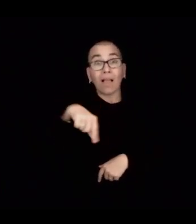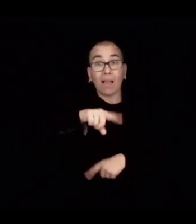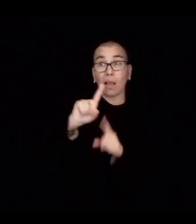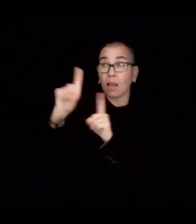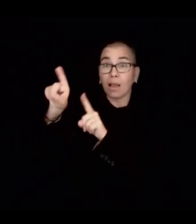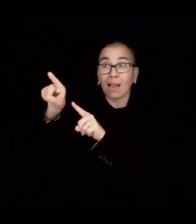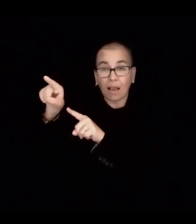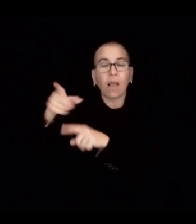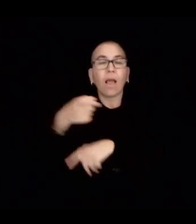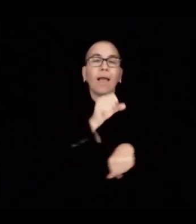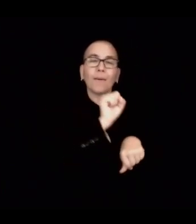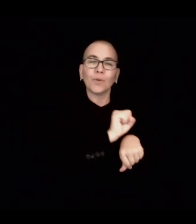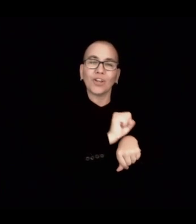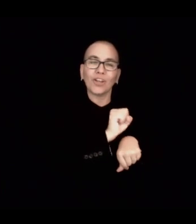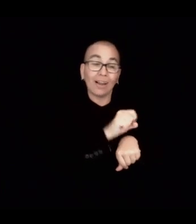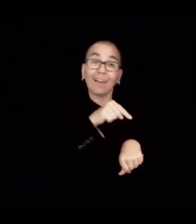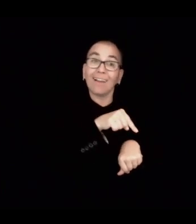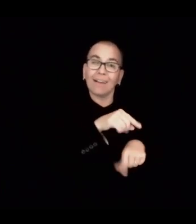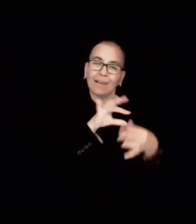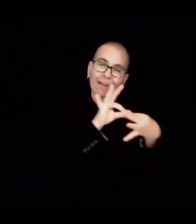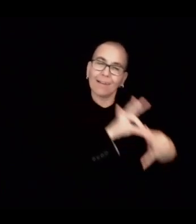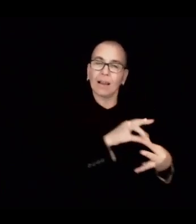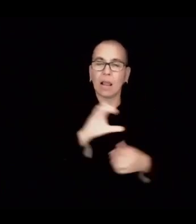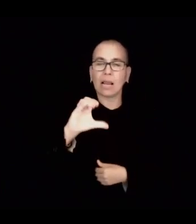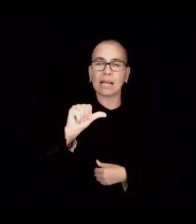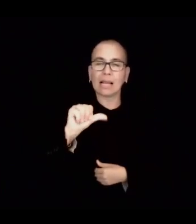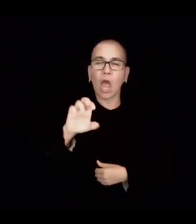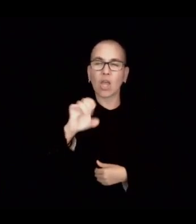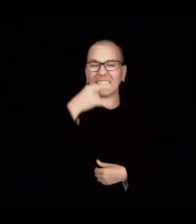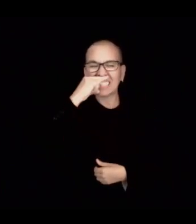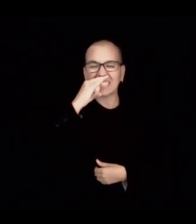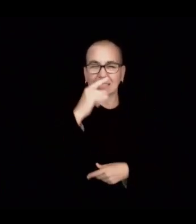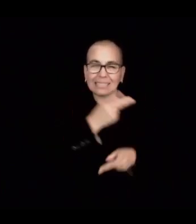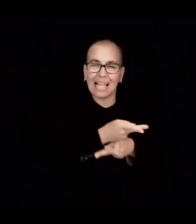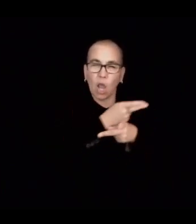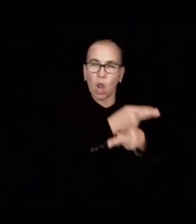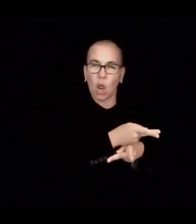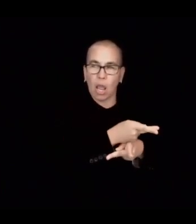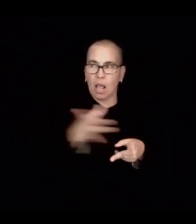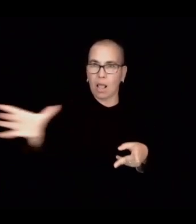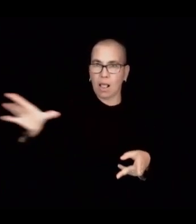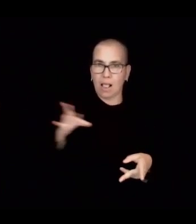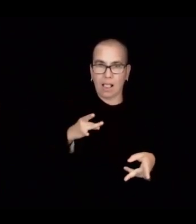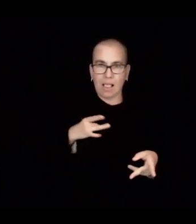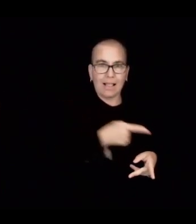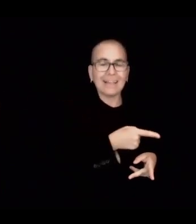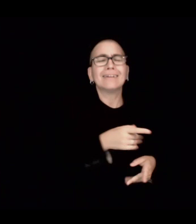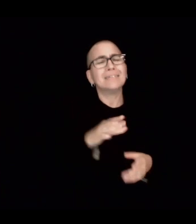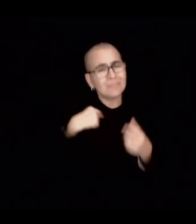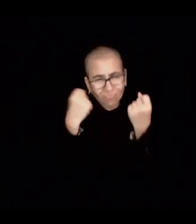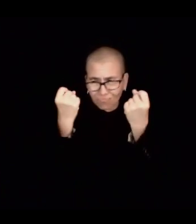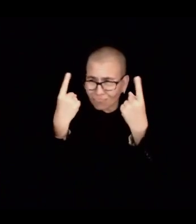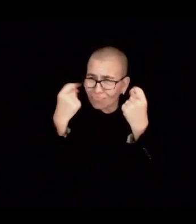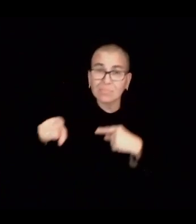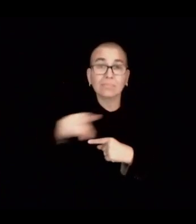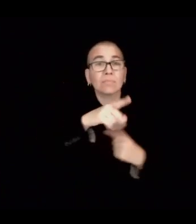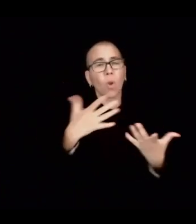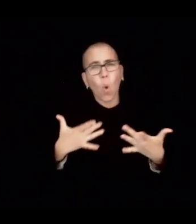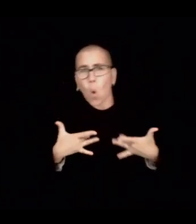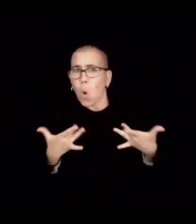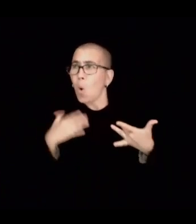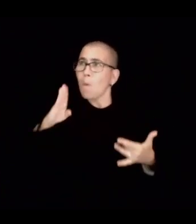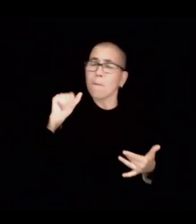the opening up of bars and restaurants, that people, even if you're young, and even if you feel that your